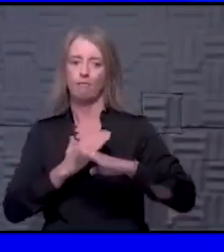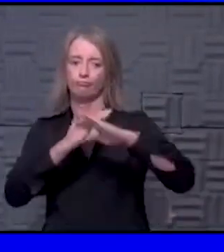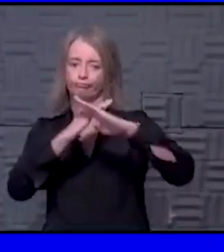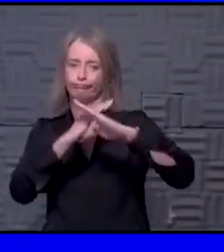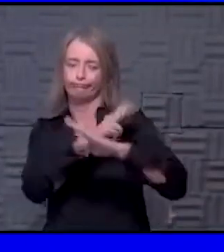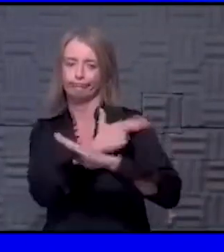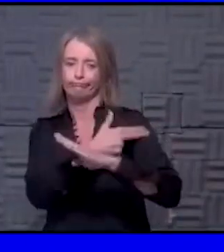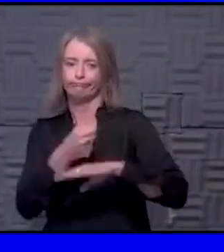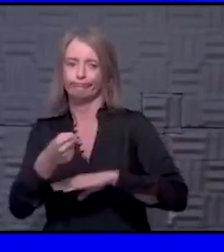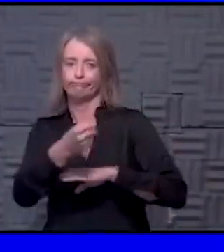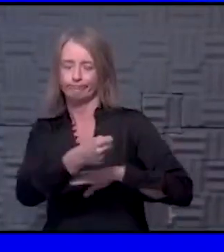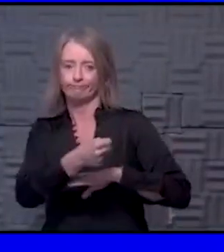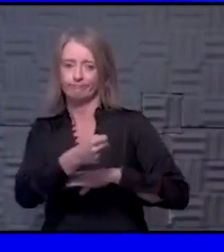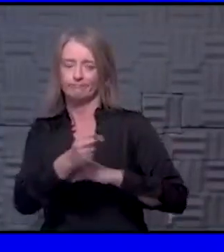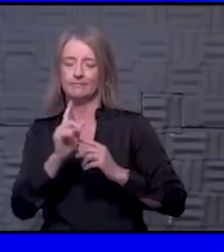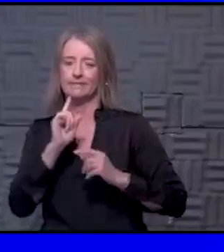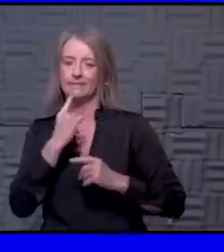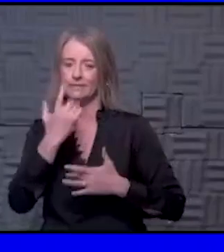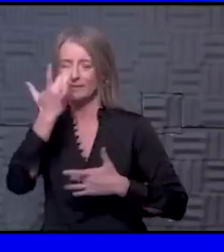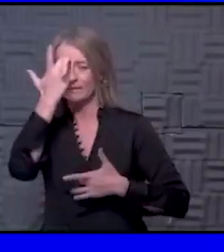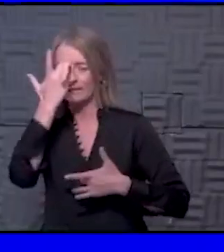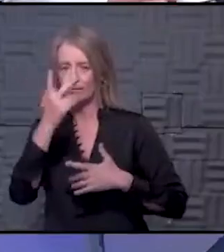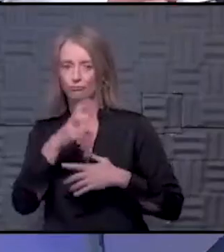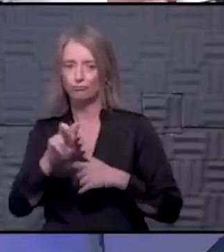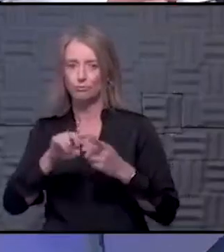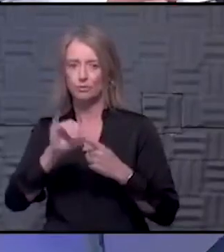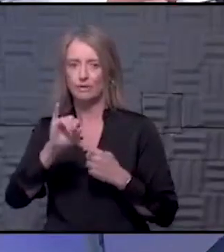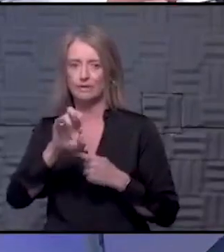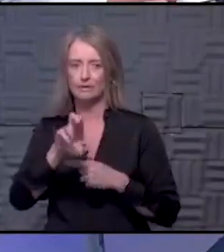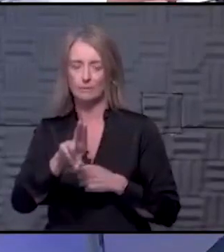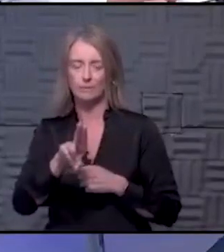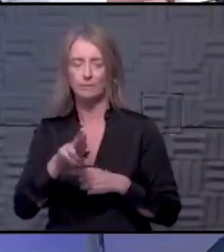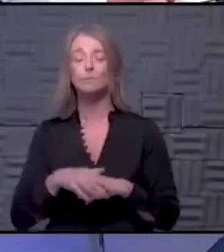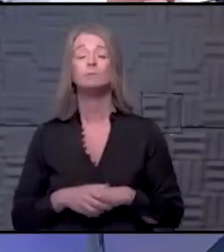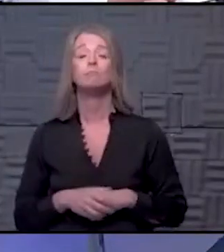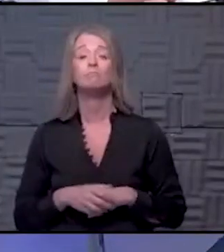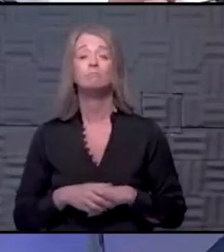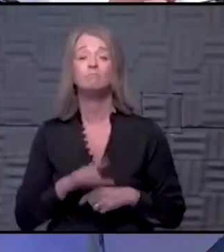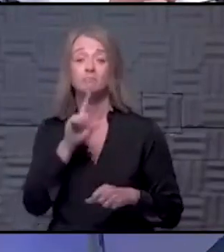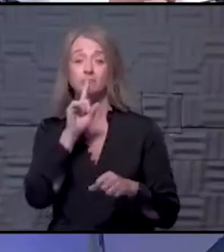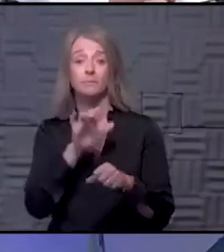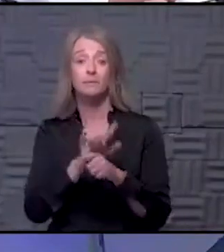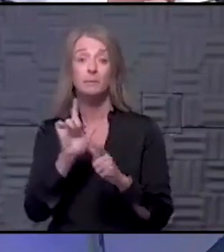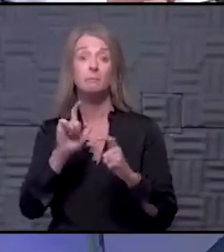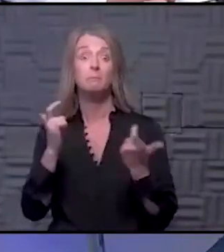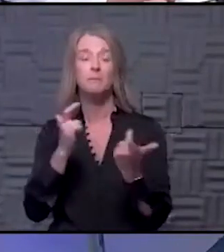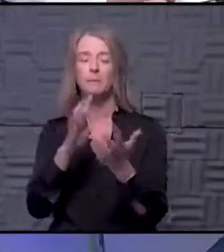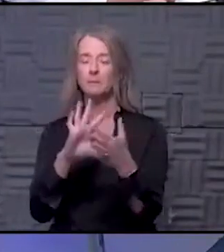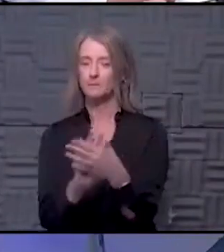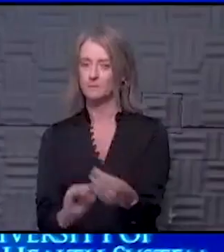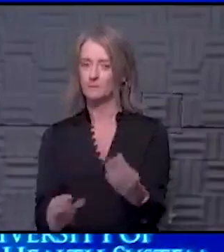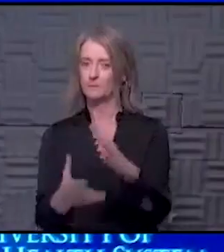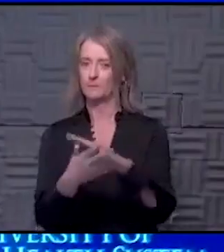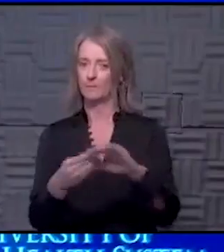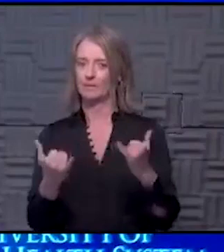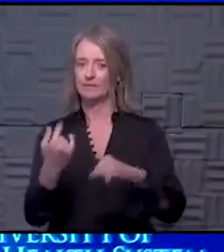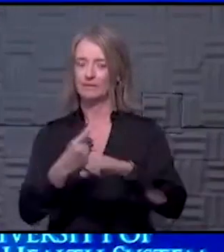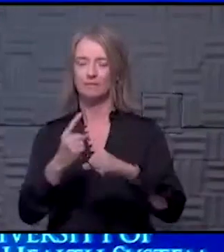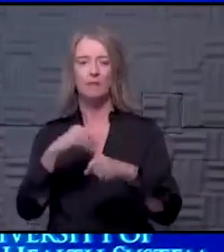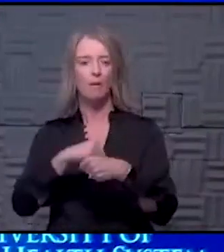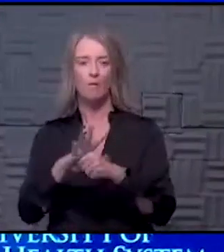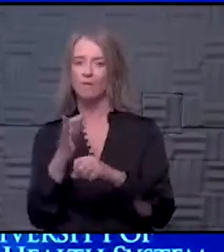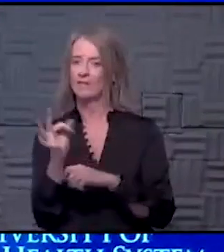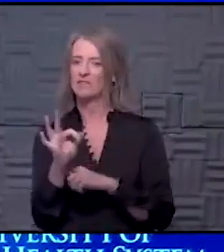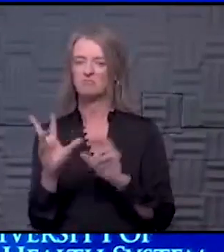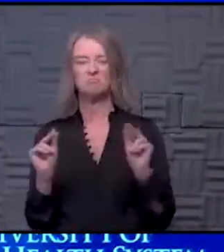those severe illness and those trips to the ICU. For sure. Well, as promised, the big medical story of the day will not be about COVID-19,